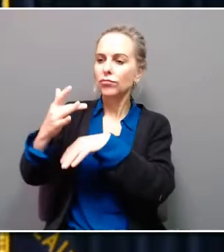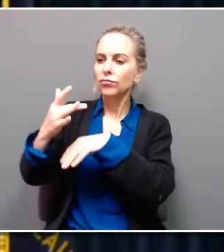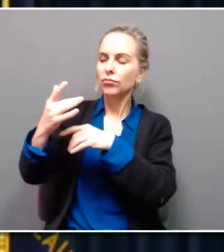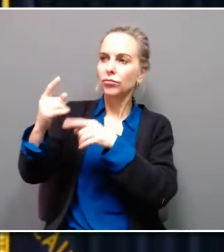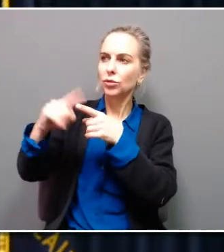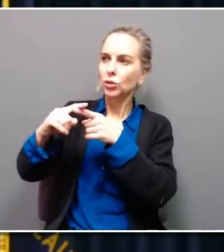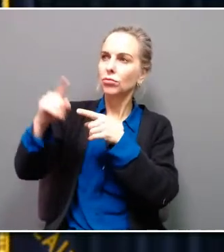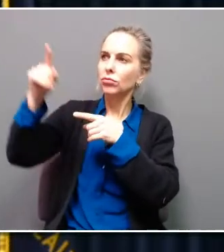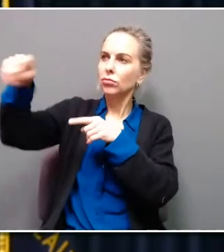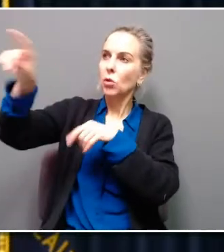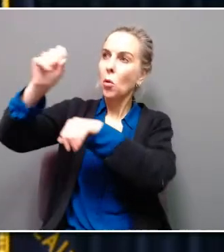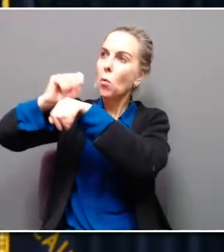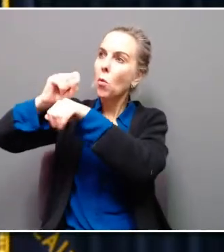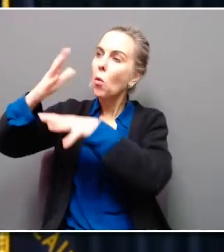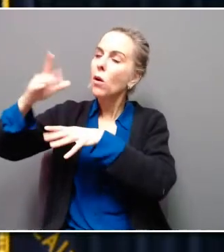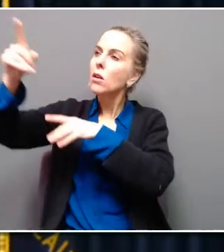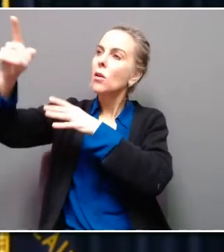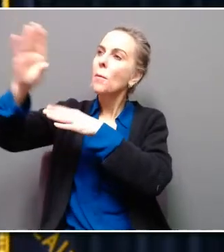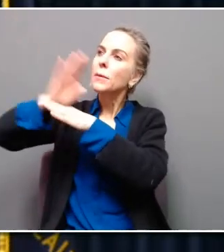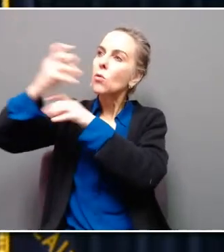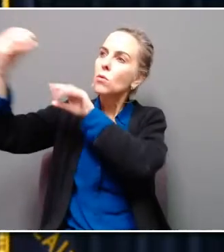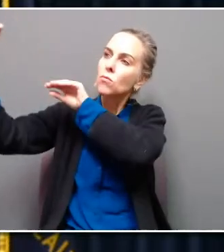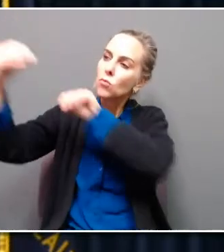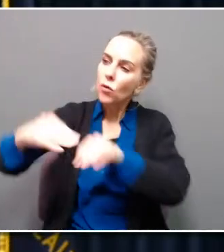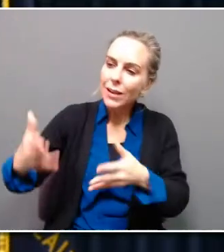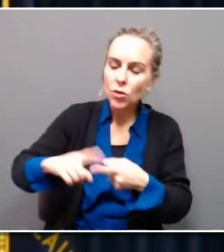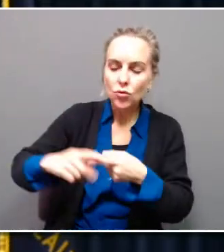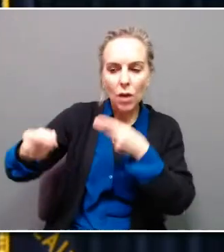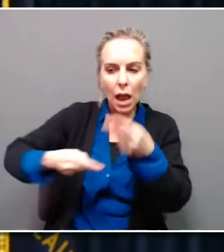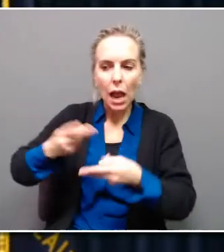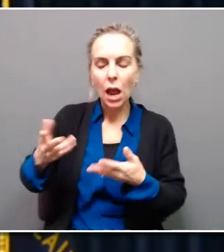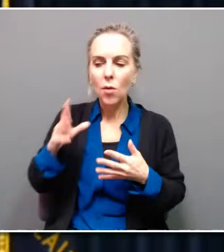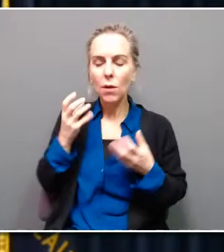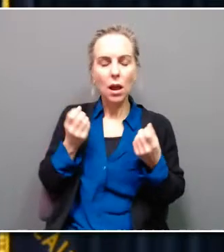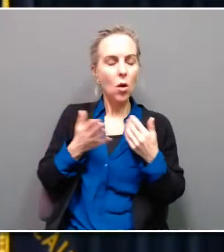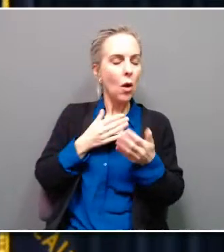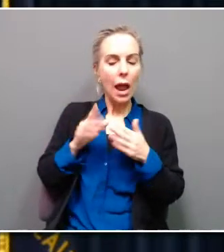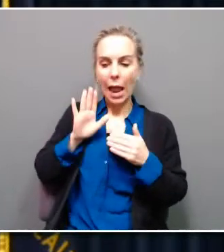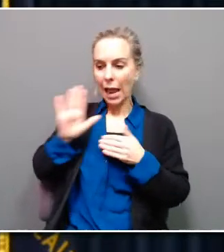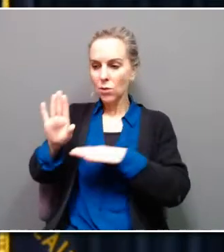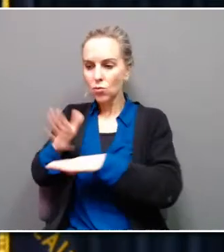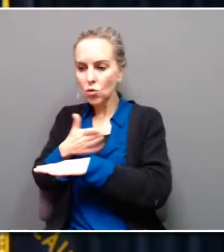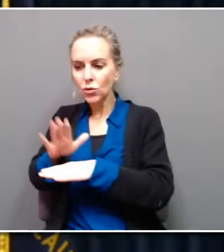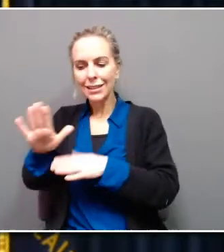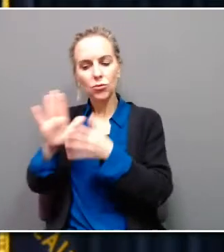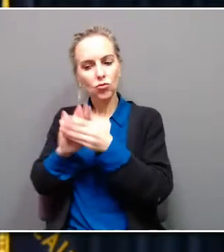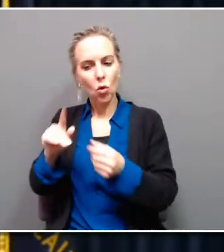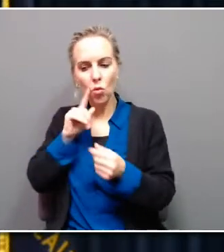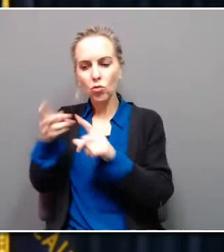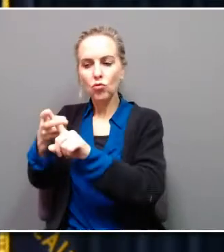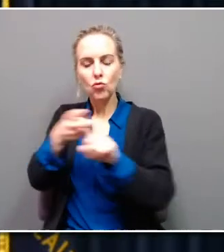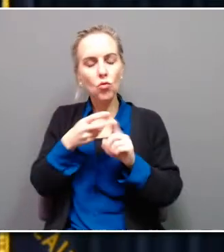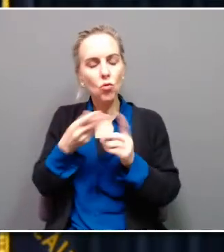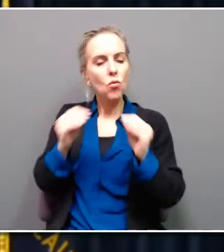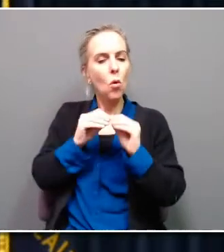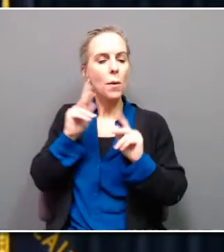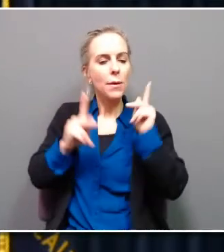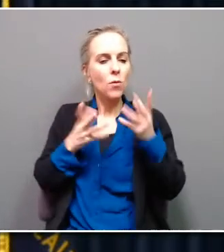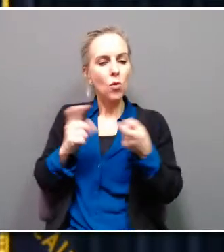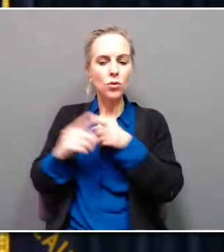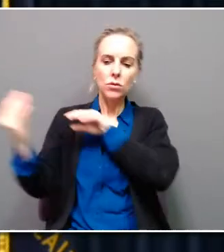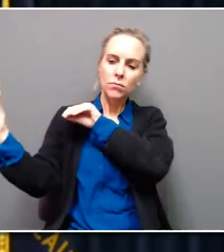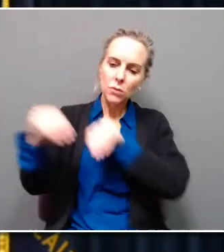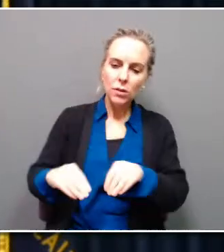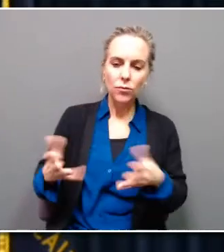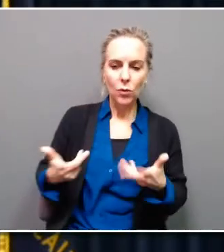are ambassadors whose music and stories are going to help recruit more people who want to come and who want to live